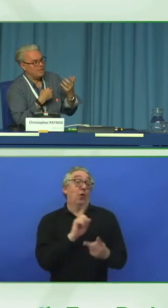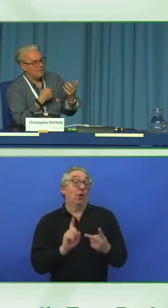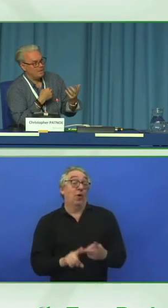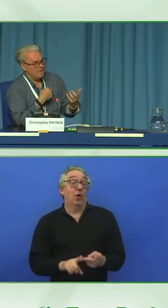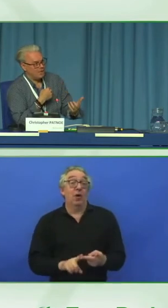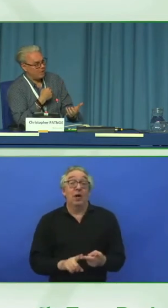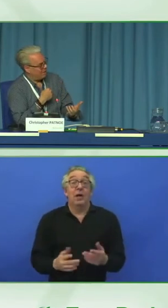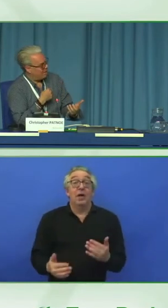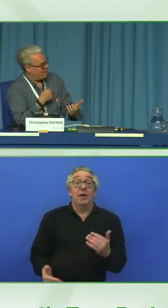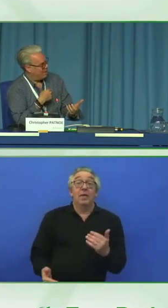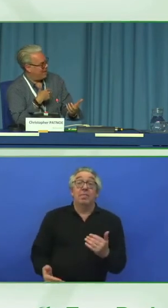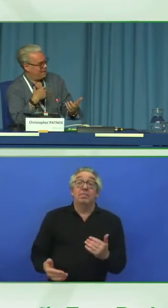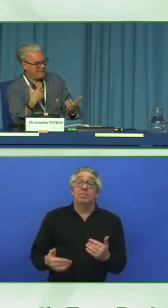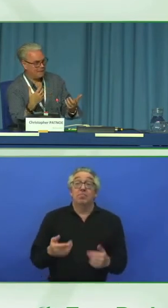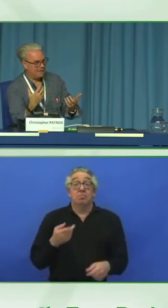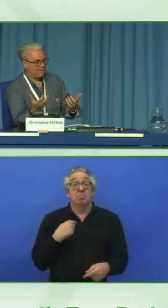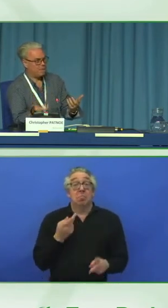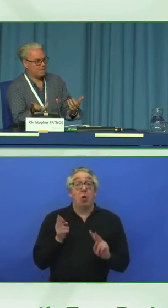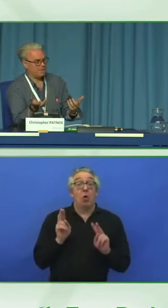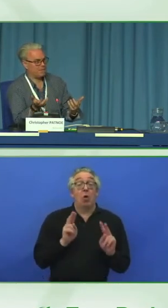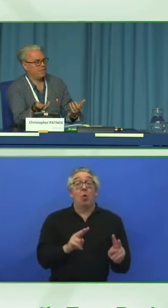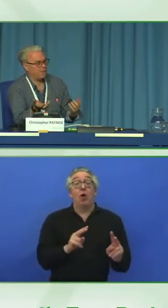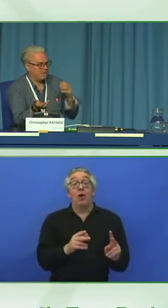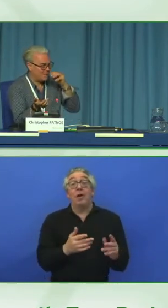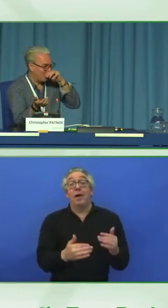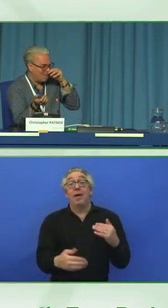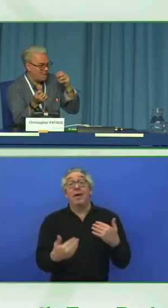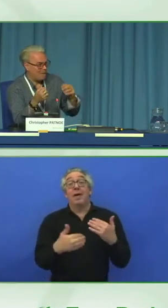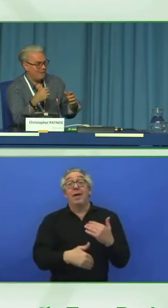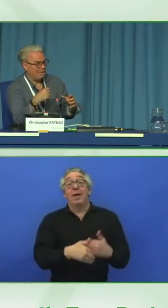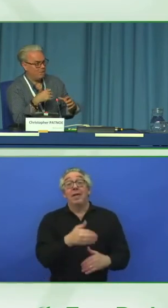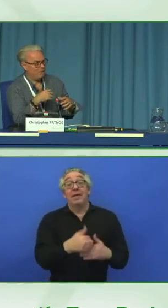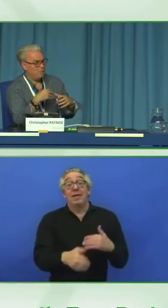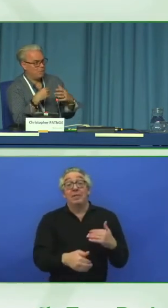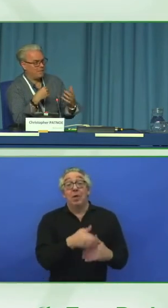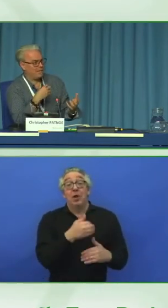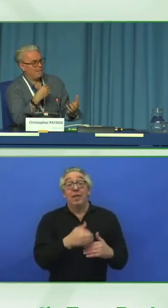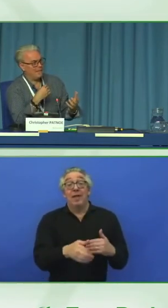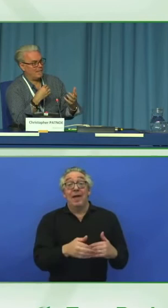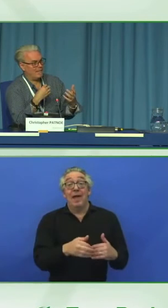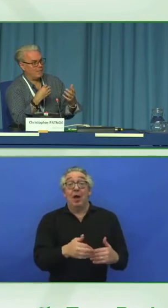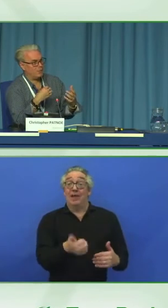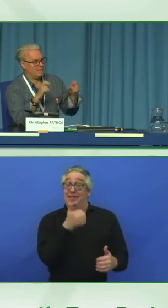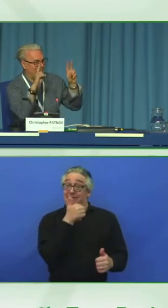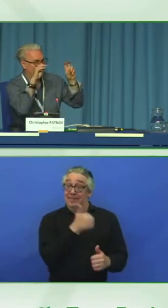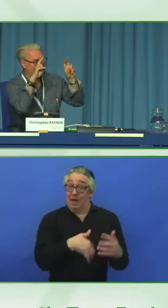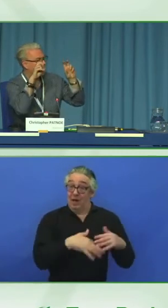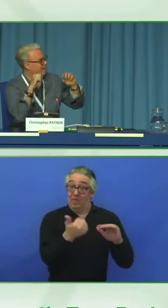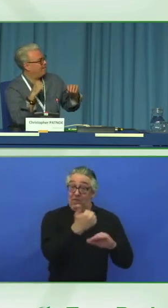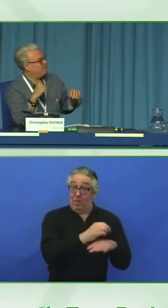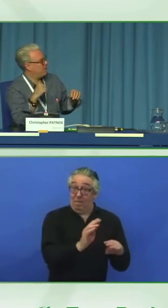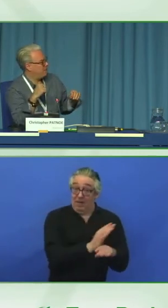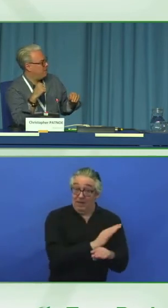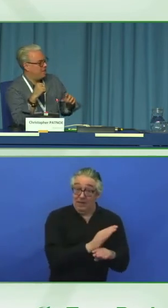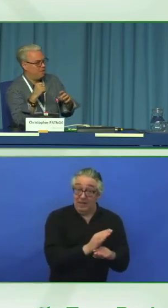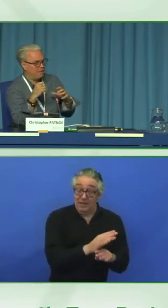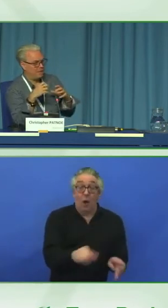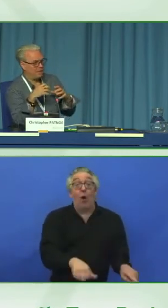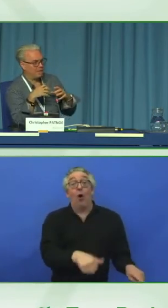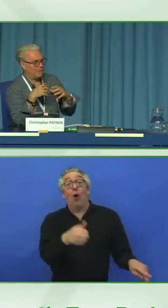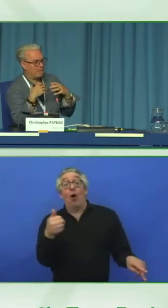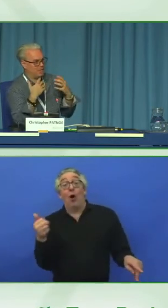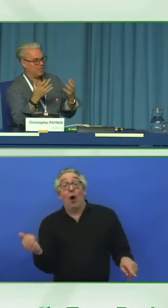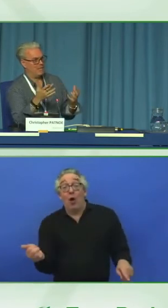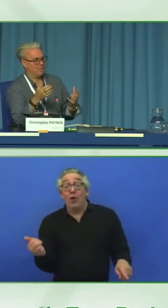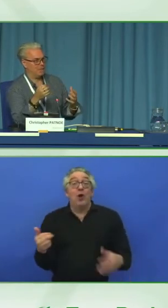disability-owned startups and disability-focused startups. If you work with a company that is sort of DEI-focused,